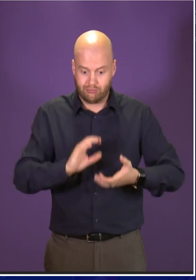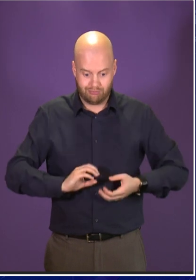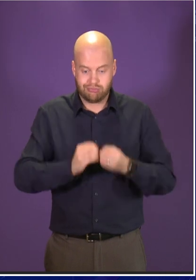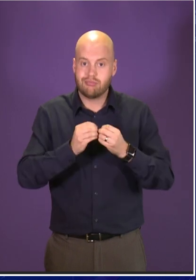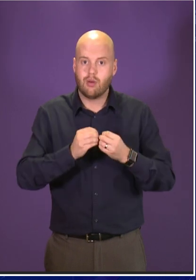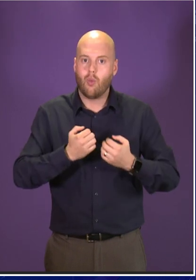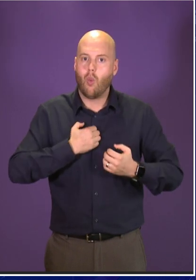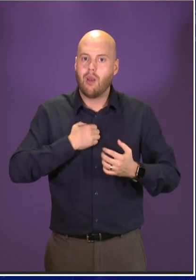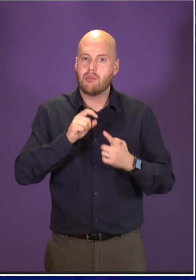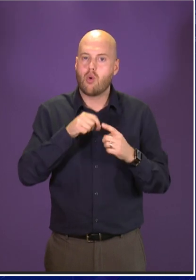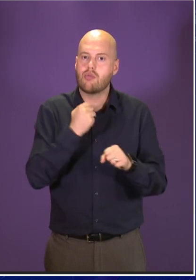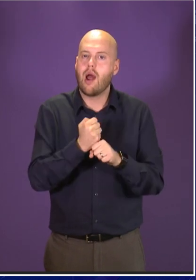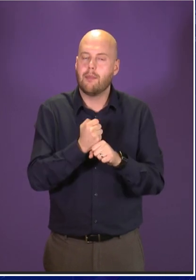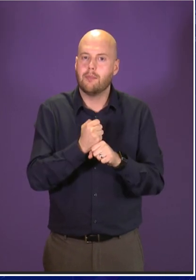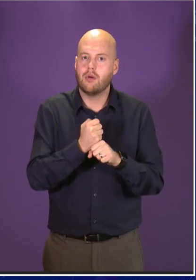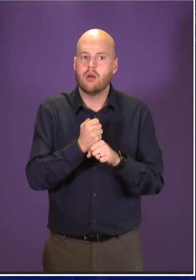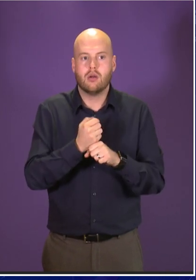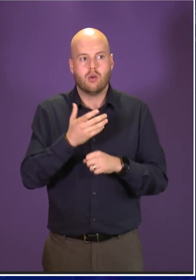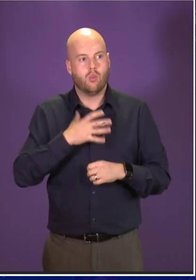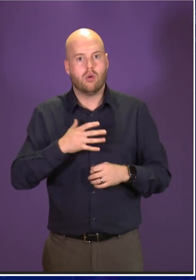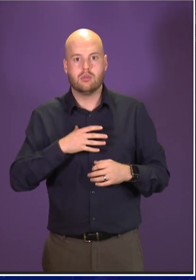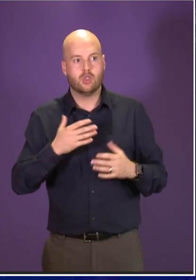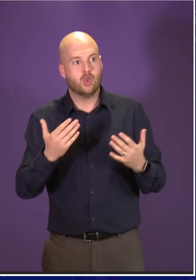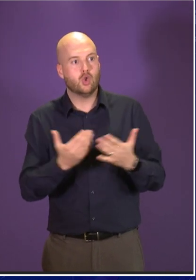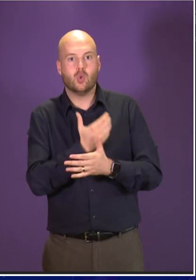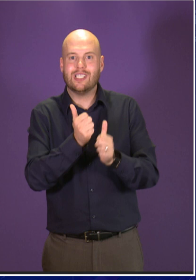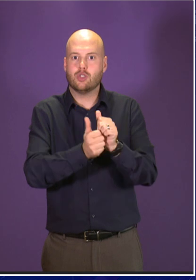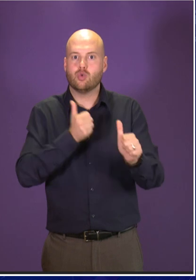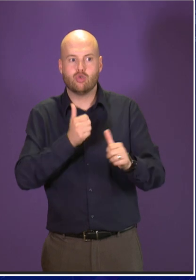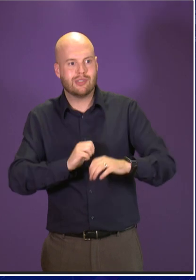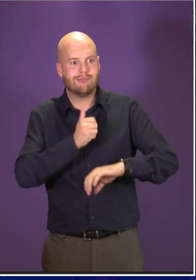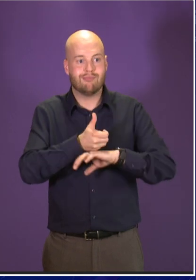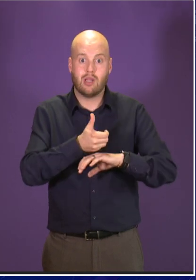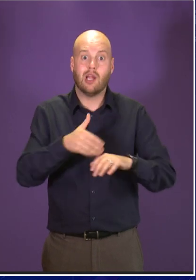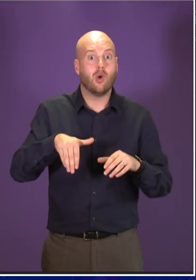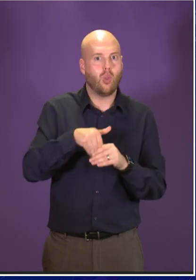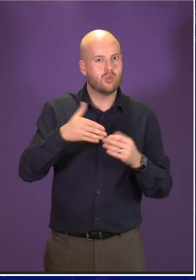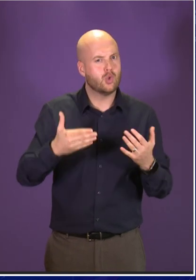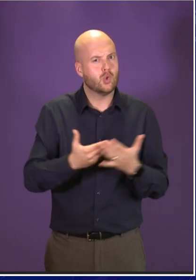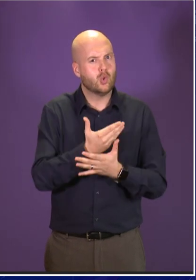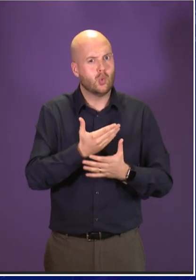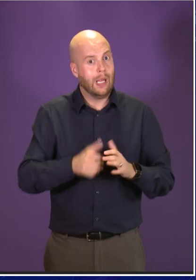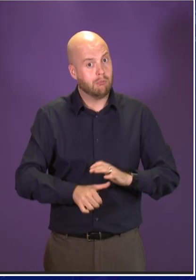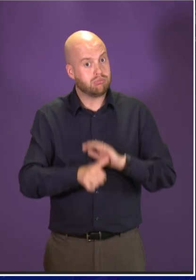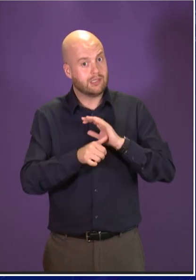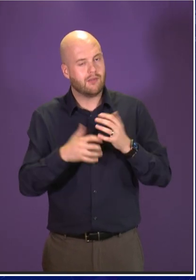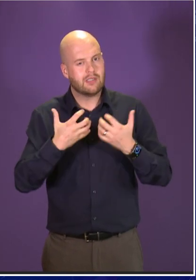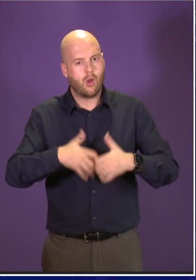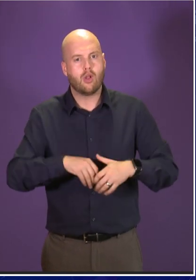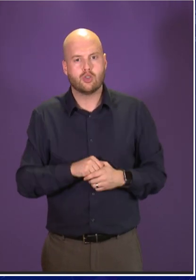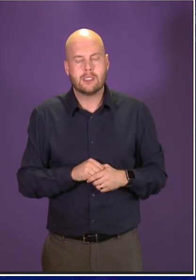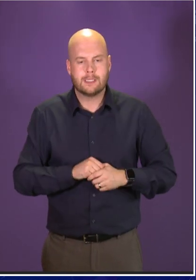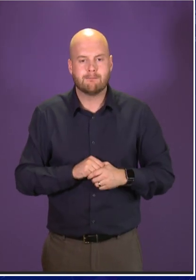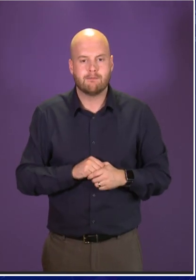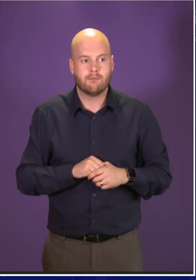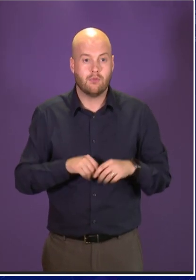combine your great cultural institutions with the most cutting-edge, impressive technology. This will be the new